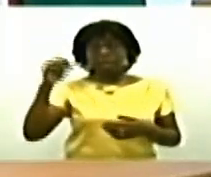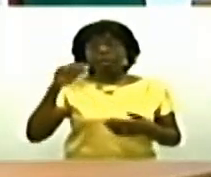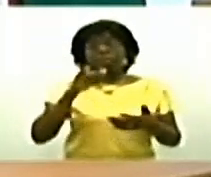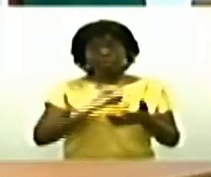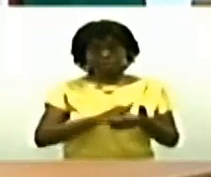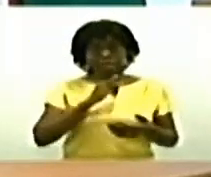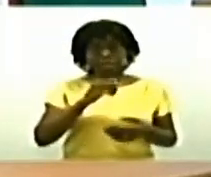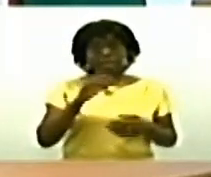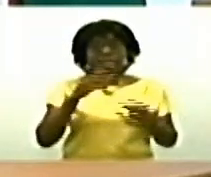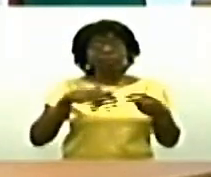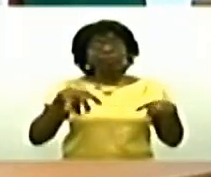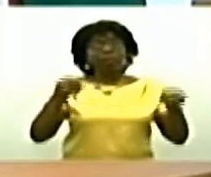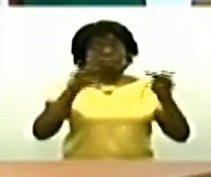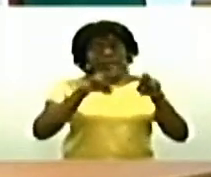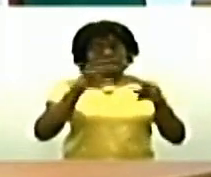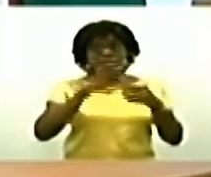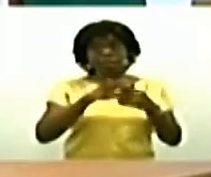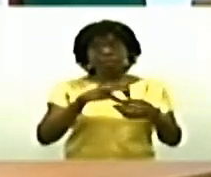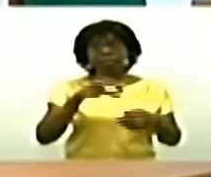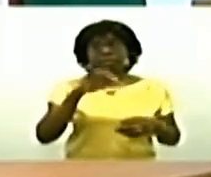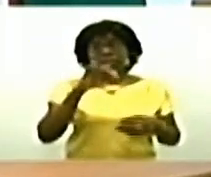industry.